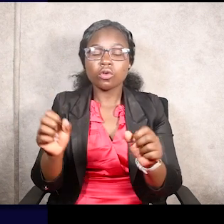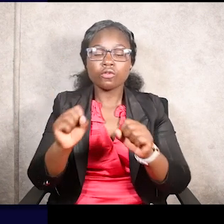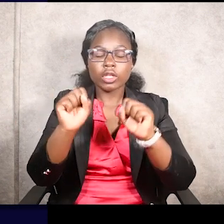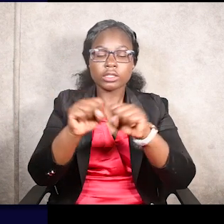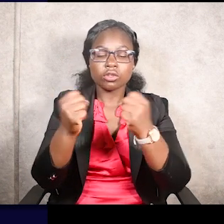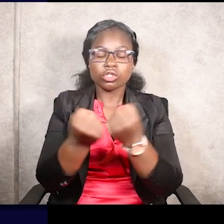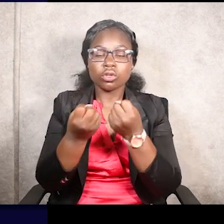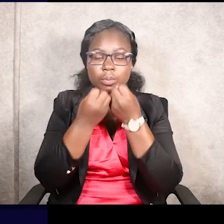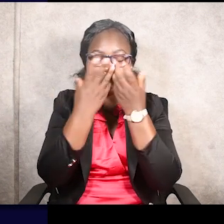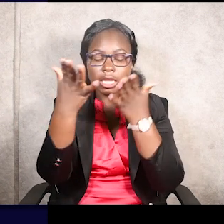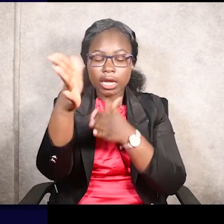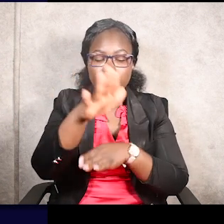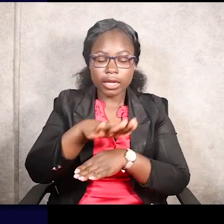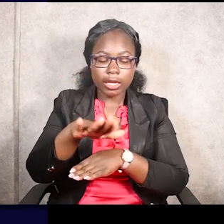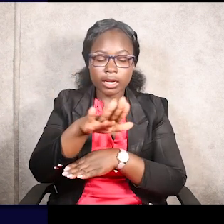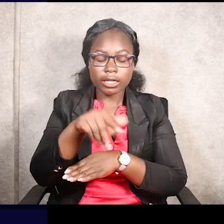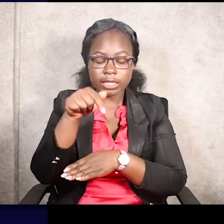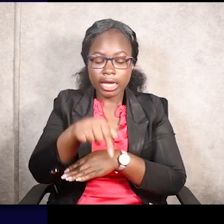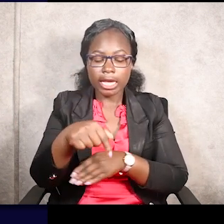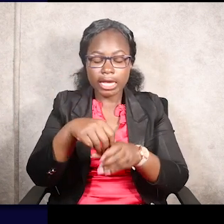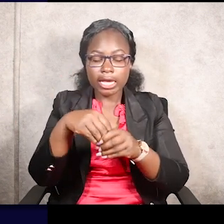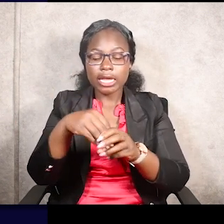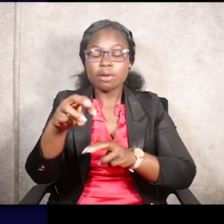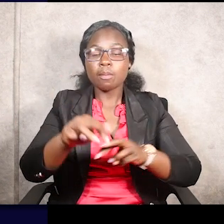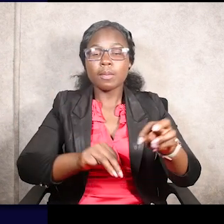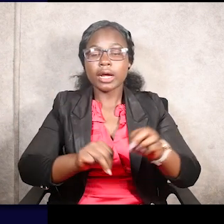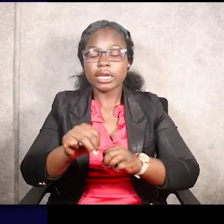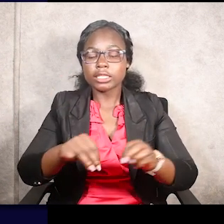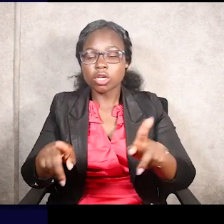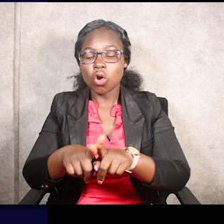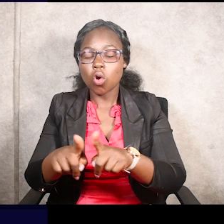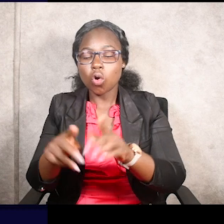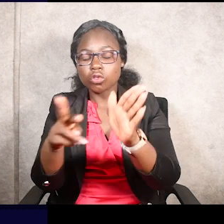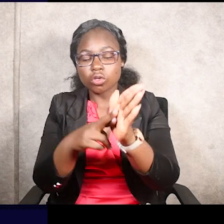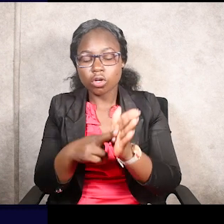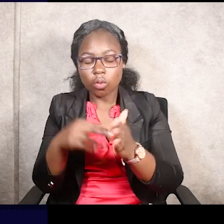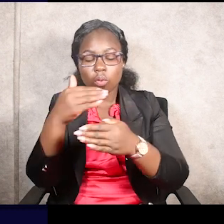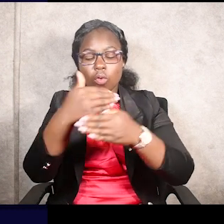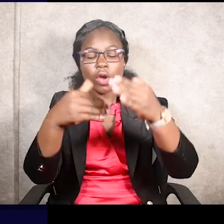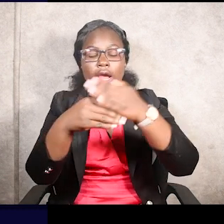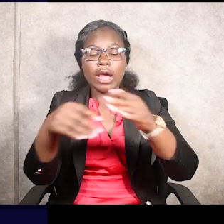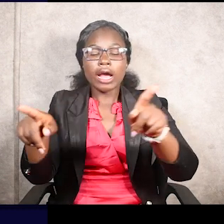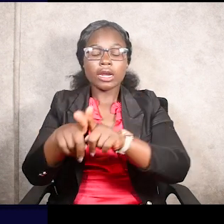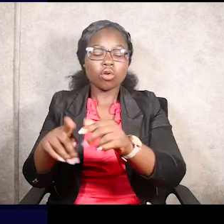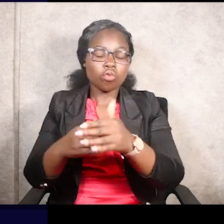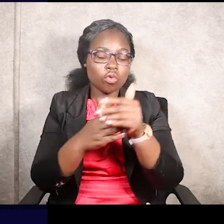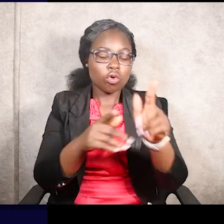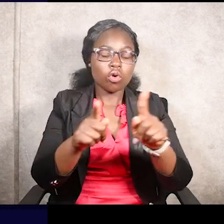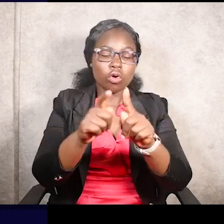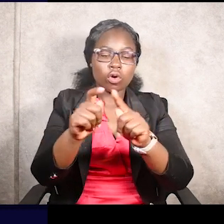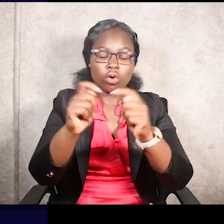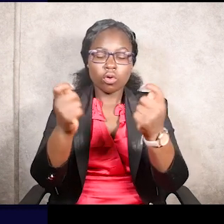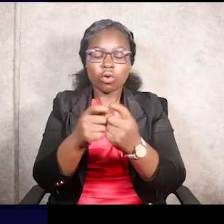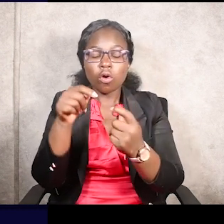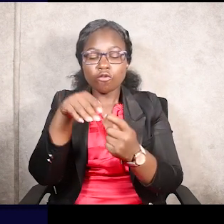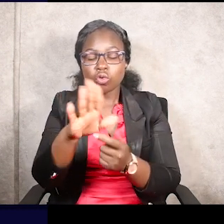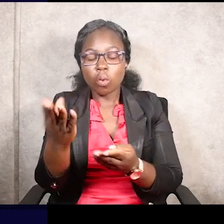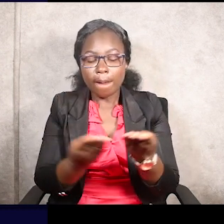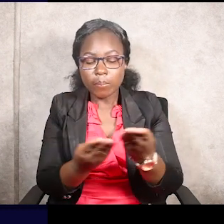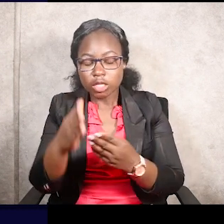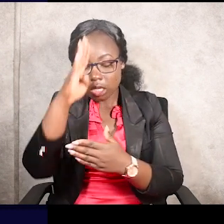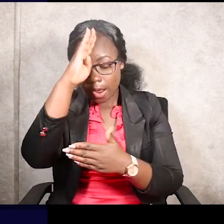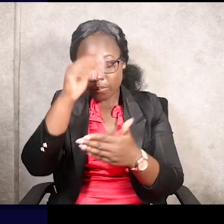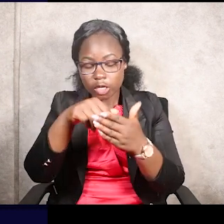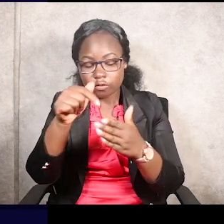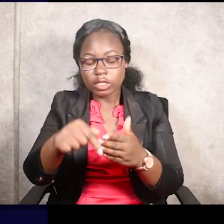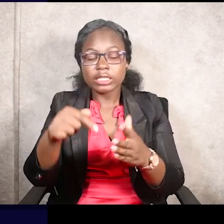media platforms. In management, you'll also be required to build and lead teams. And for your business, I believe this starts with